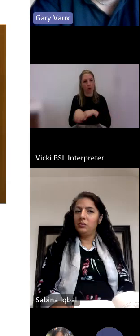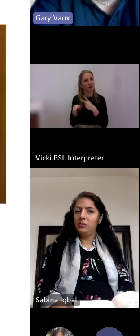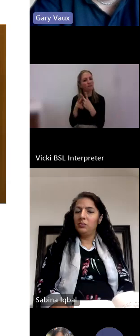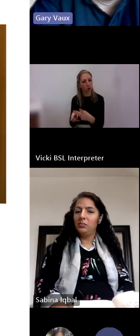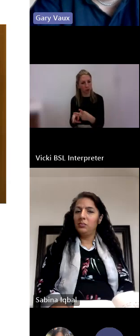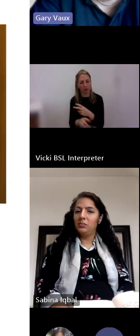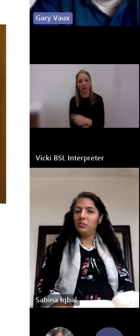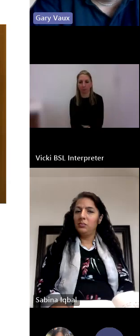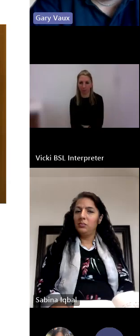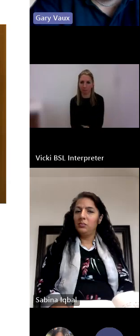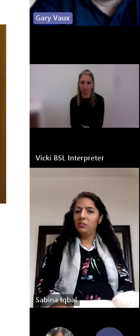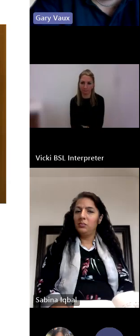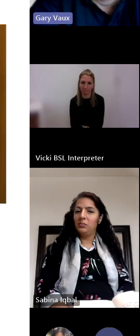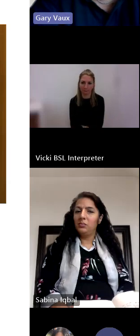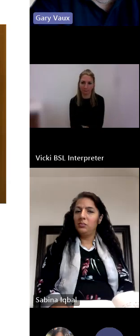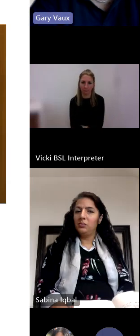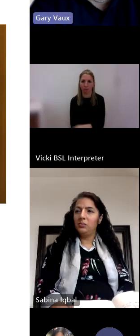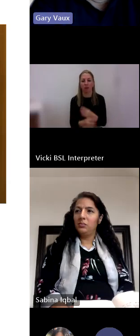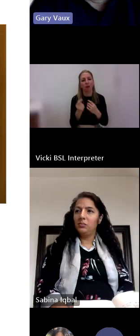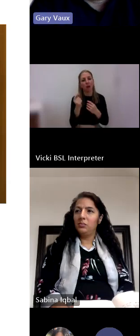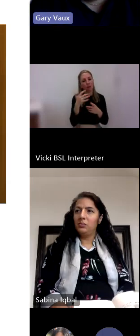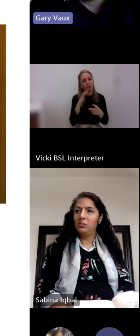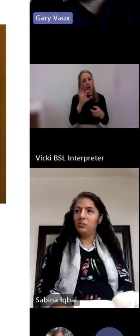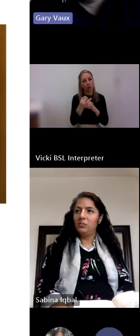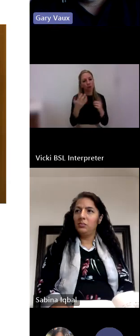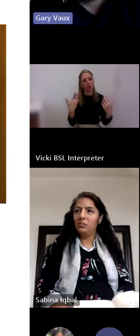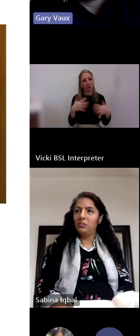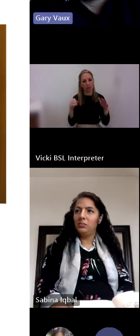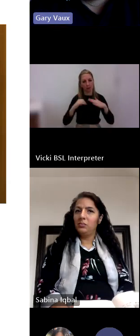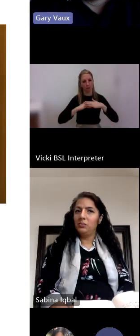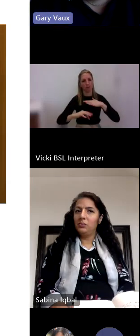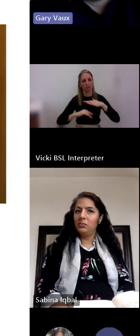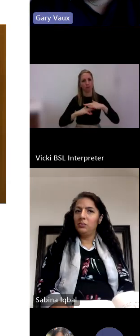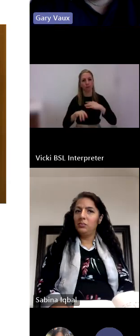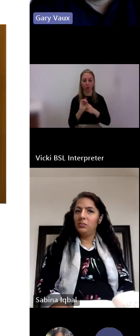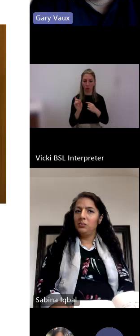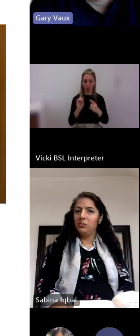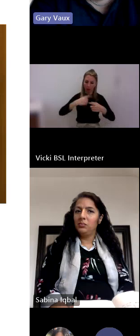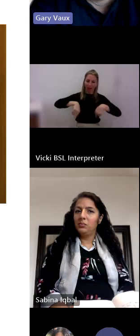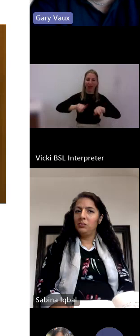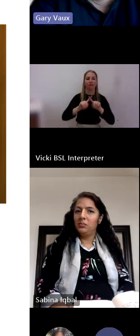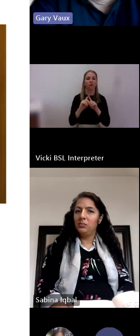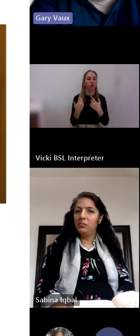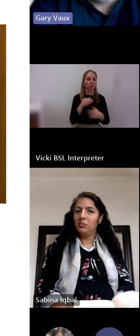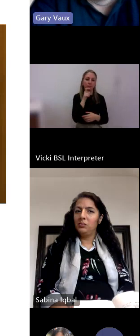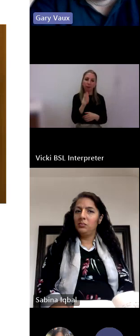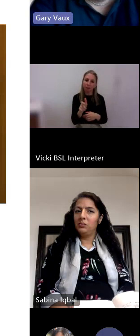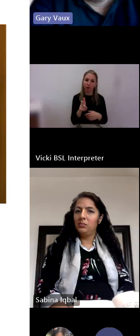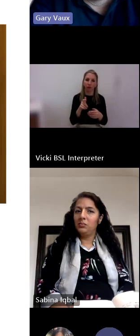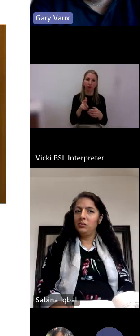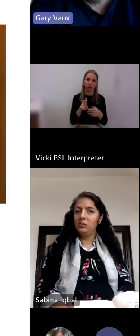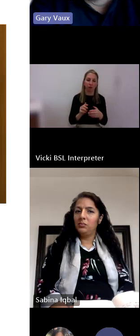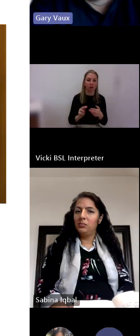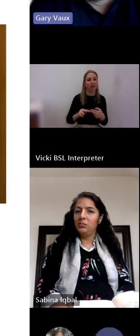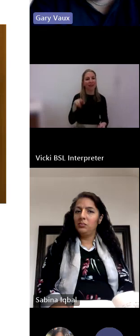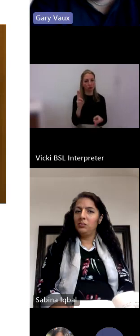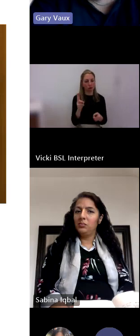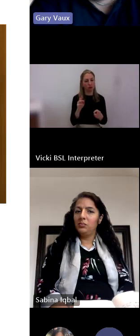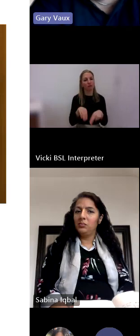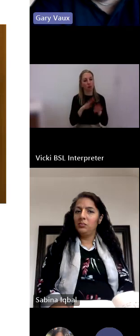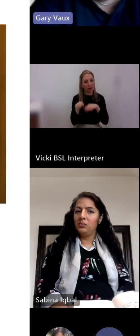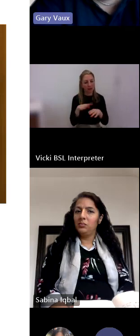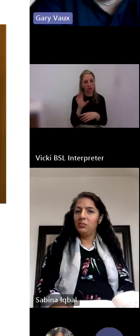A few things that were under the radar. That everybody's talking about the rise in national insurance. Local councils look as if